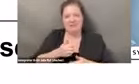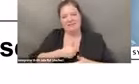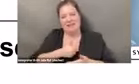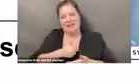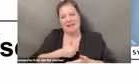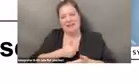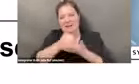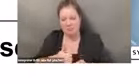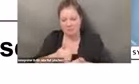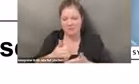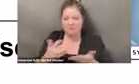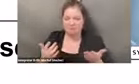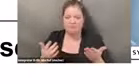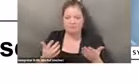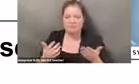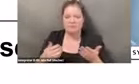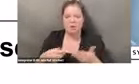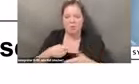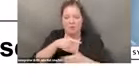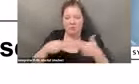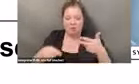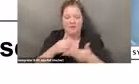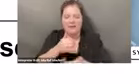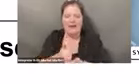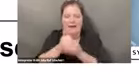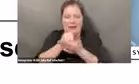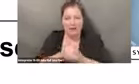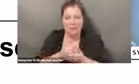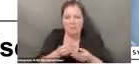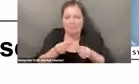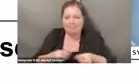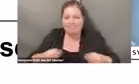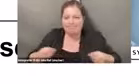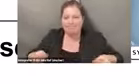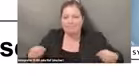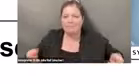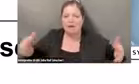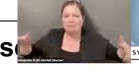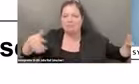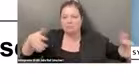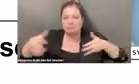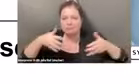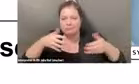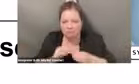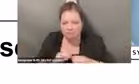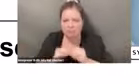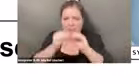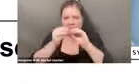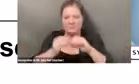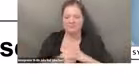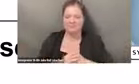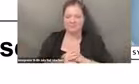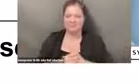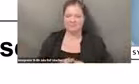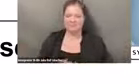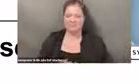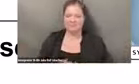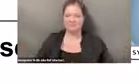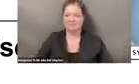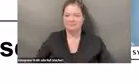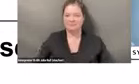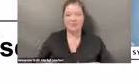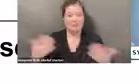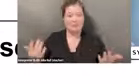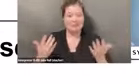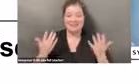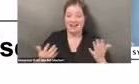we put together in the project. So that's everything I prepared for the